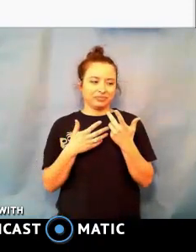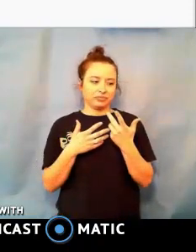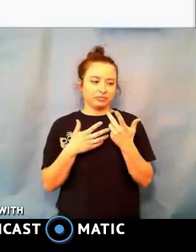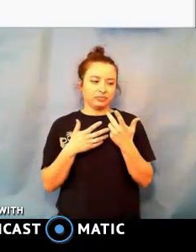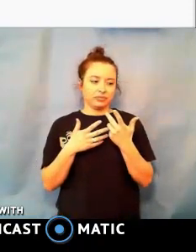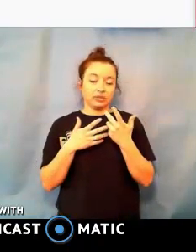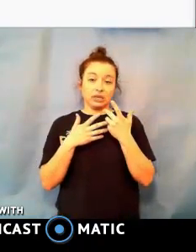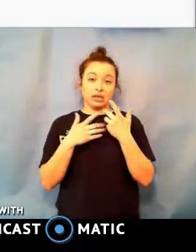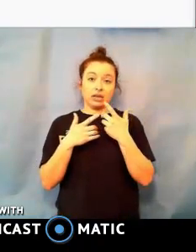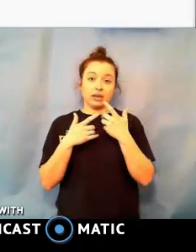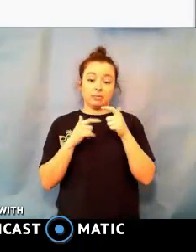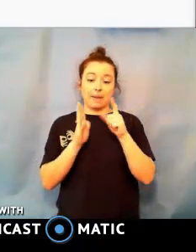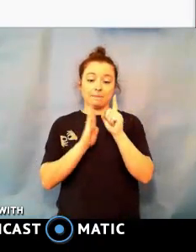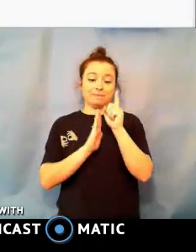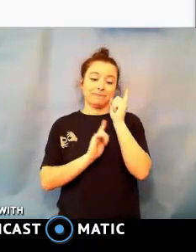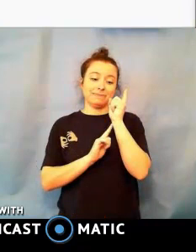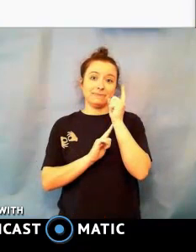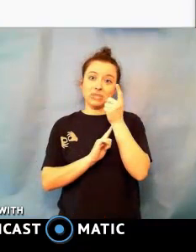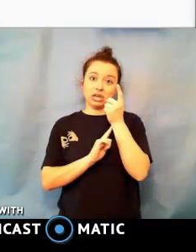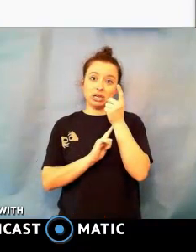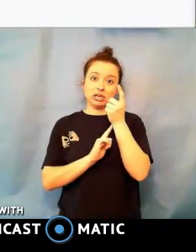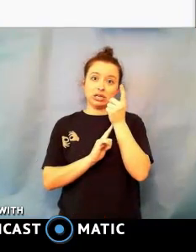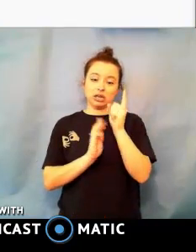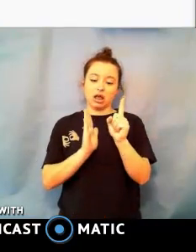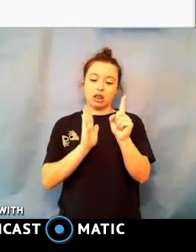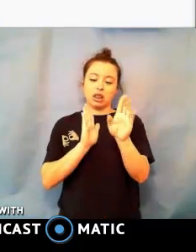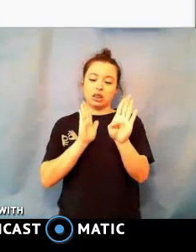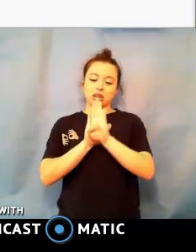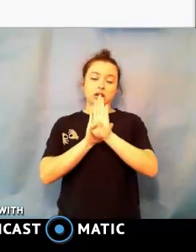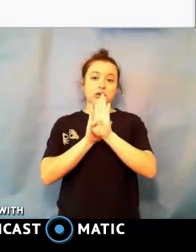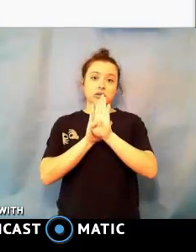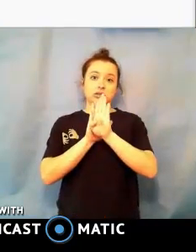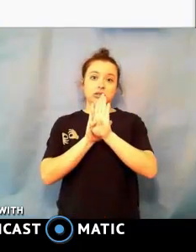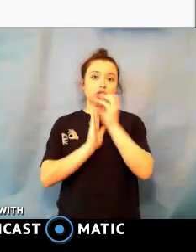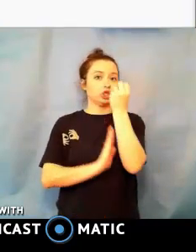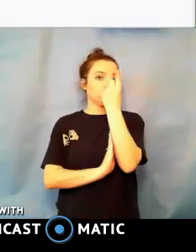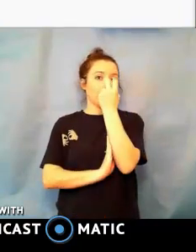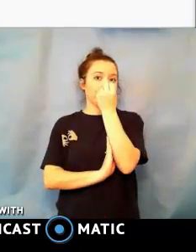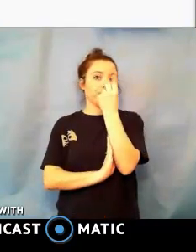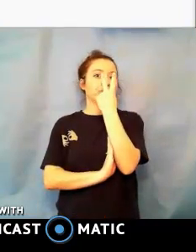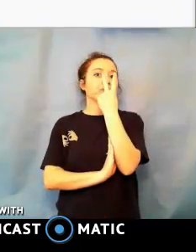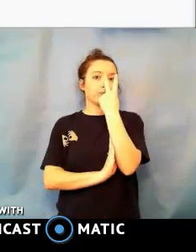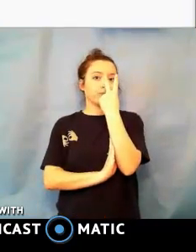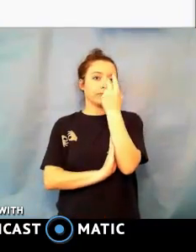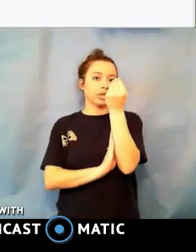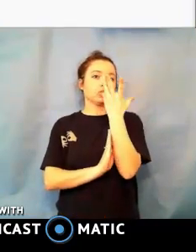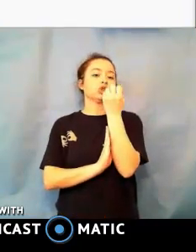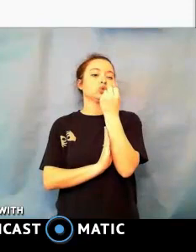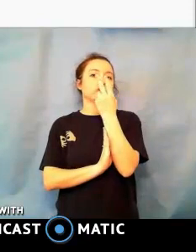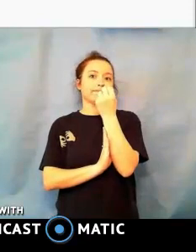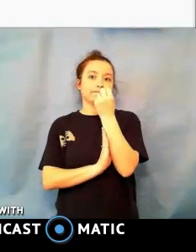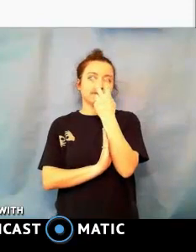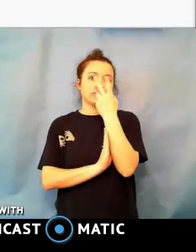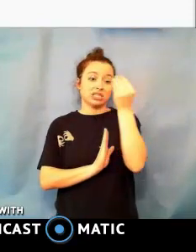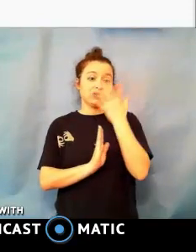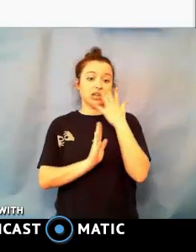minute hand is always going to point at the 12 because it's o'clock. So when we tell time to the